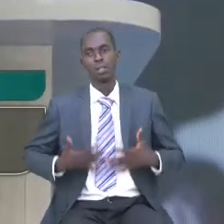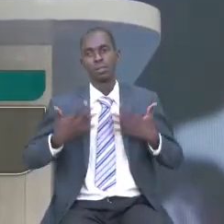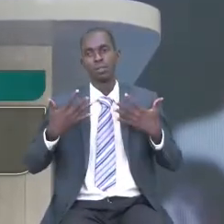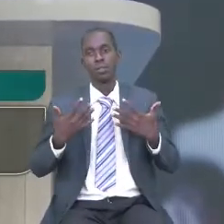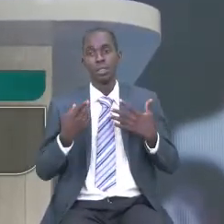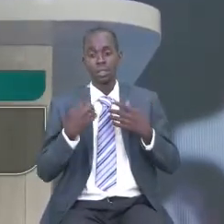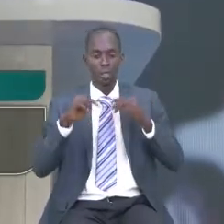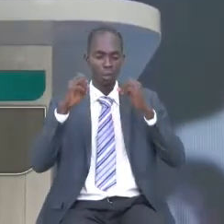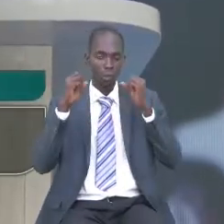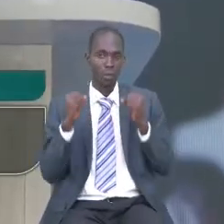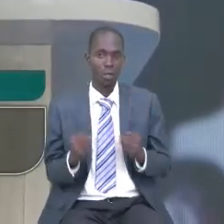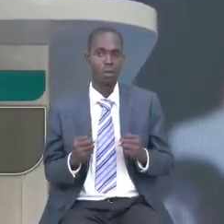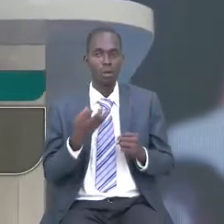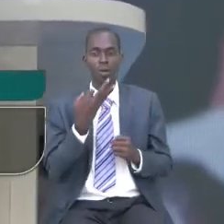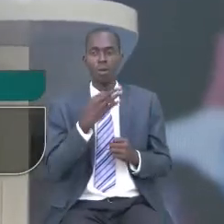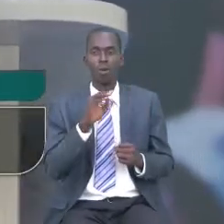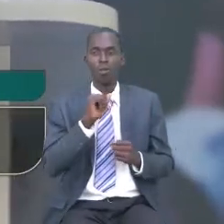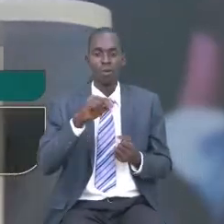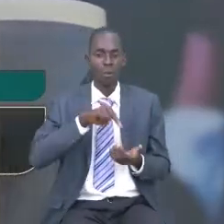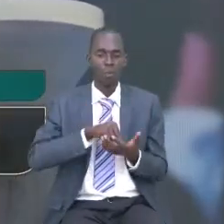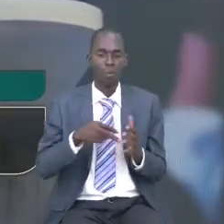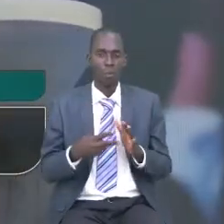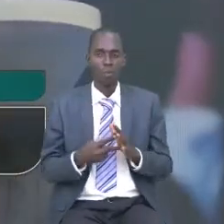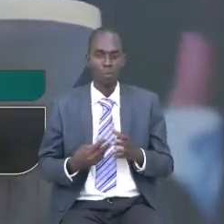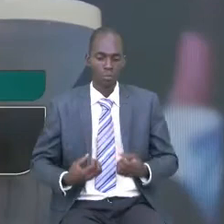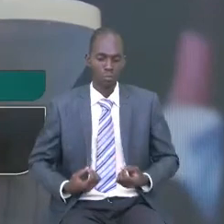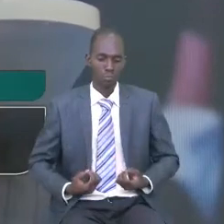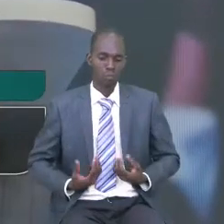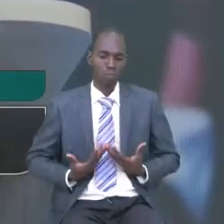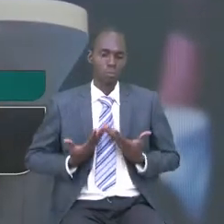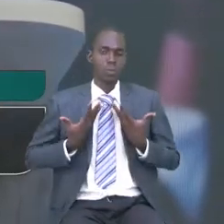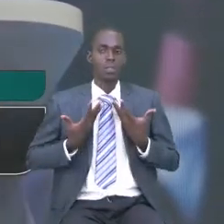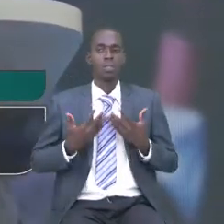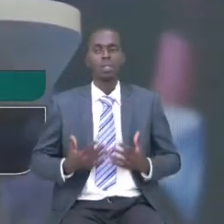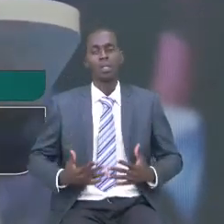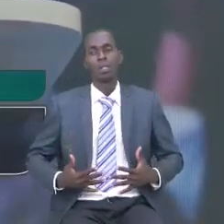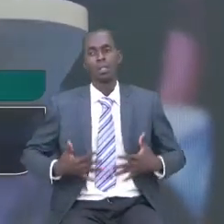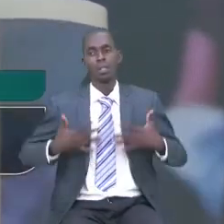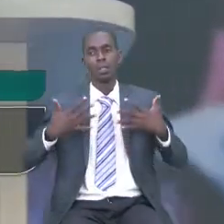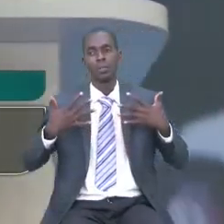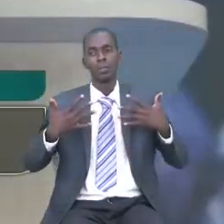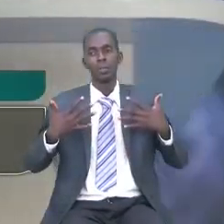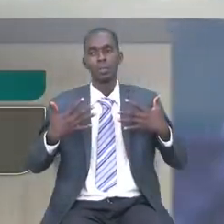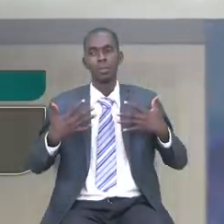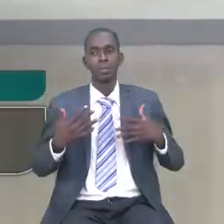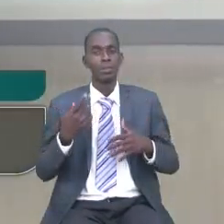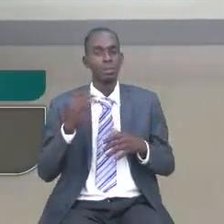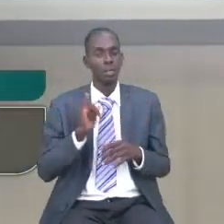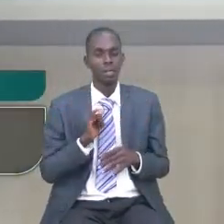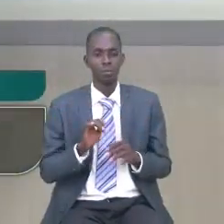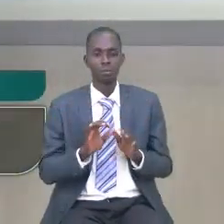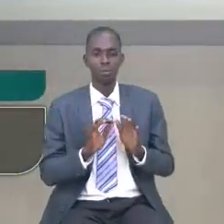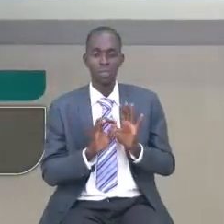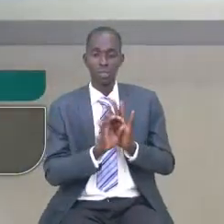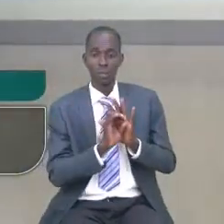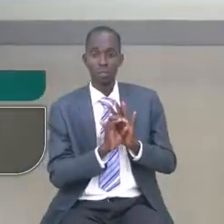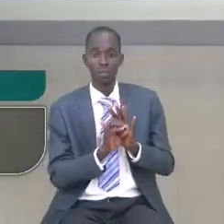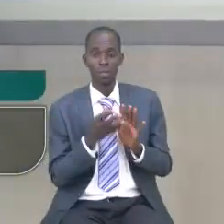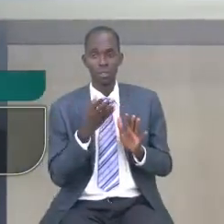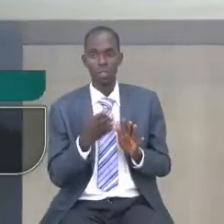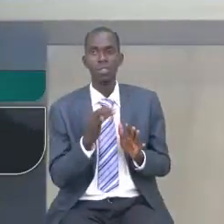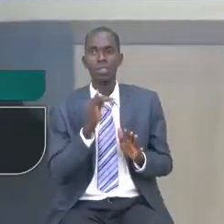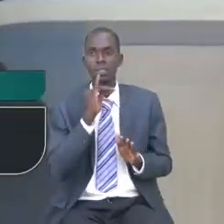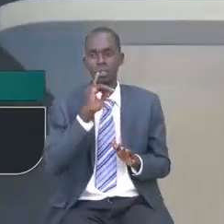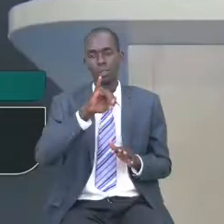power of a purpose driven life. And I'm using Joseph for